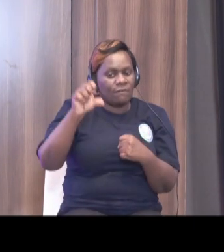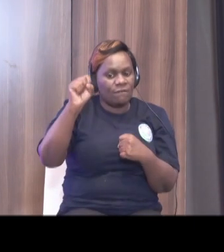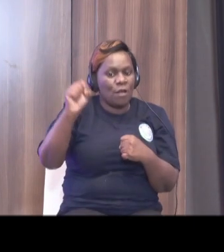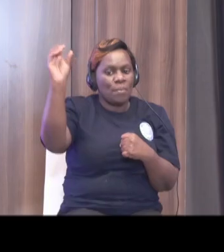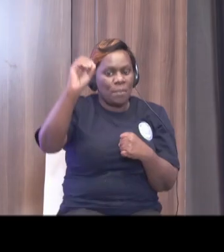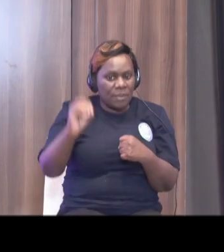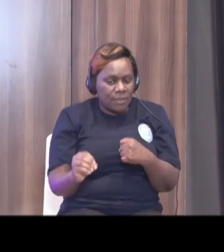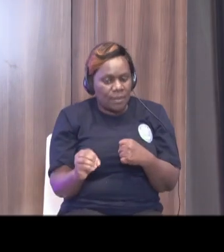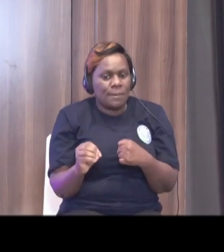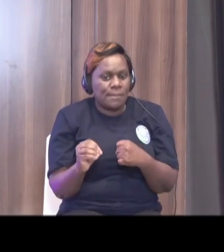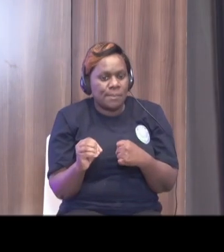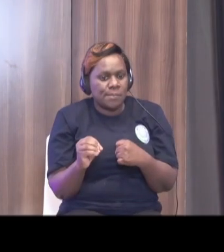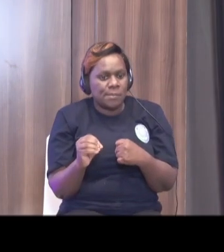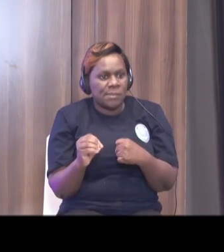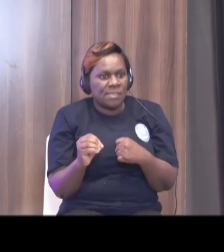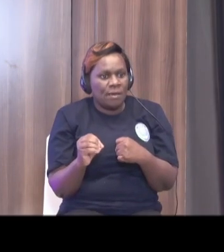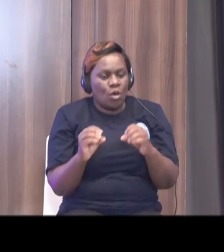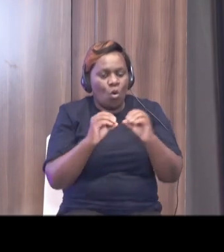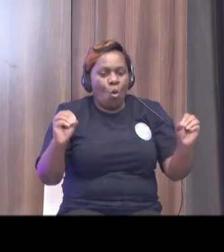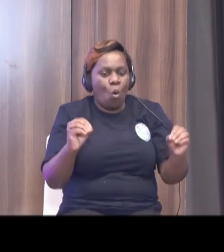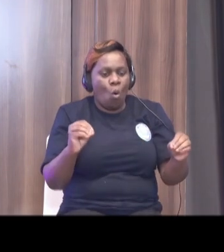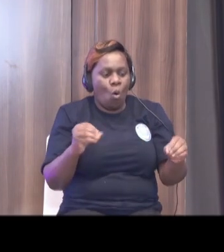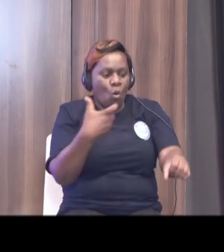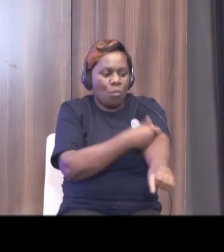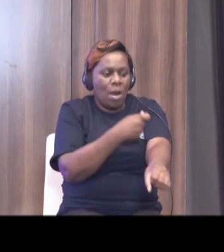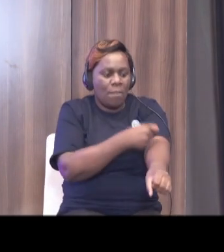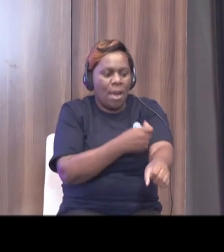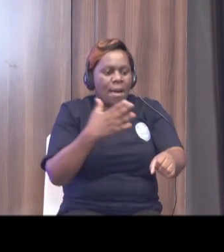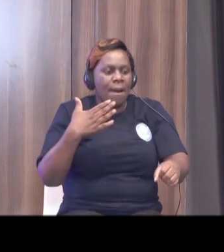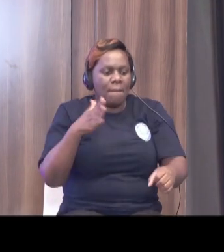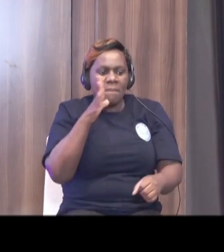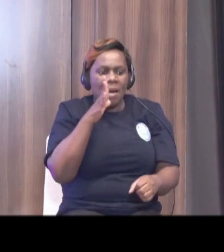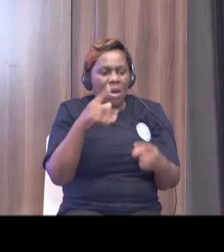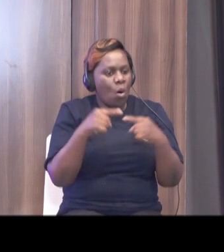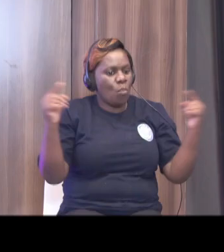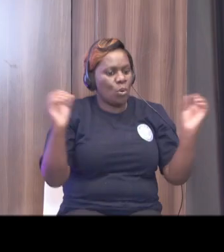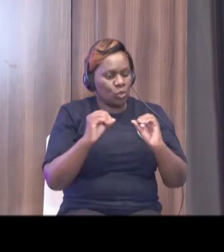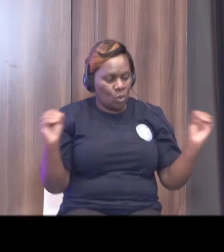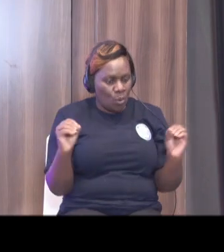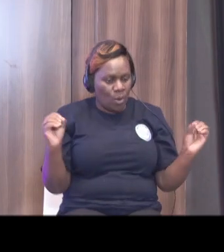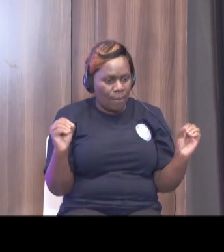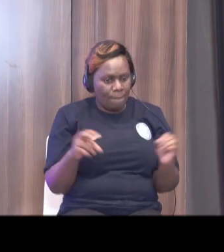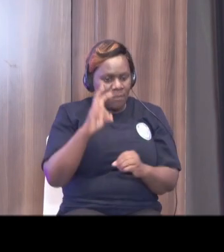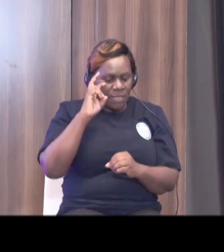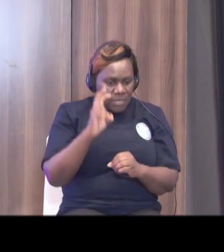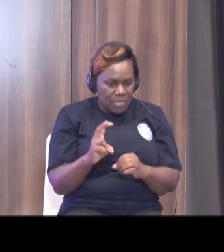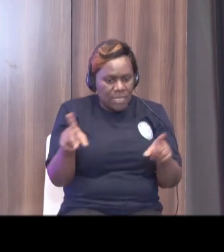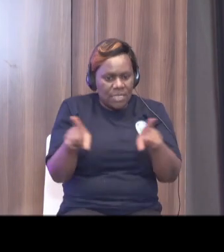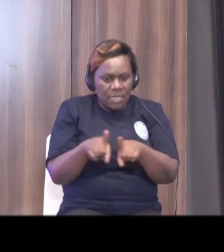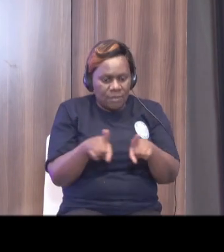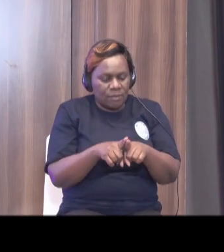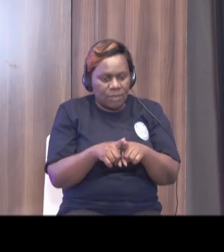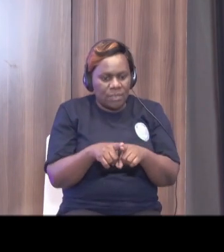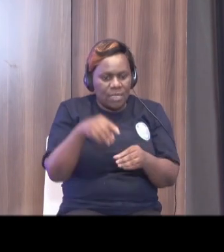65% of the unvaccinated mothers never disagree with the vaccination, for example. You can see that even in